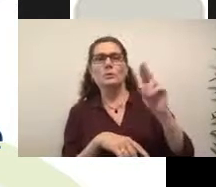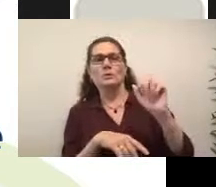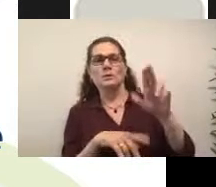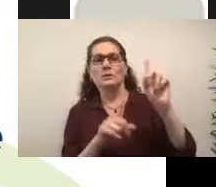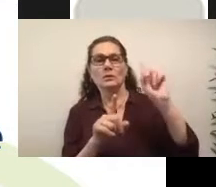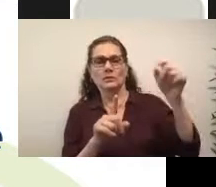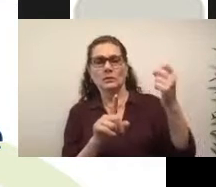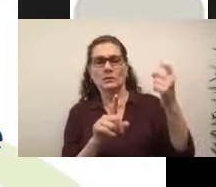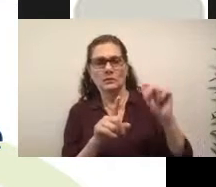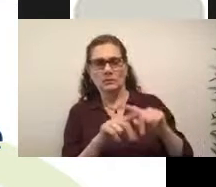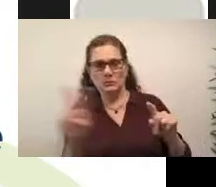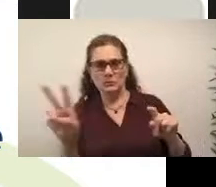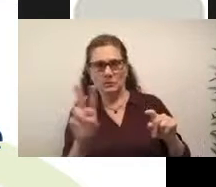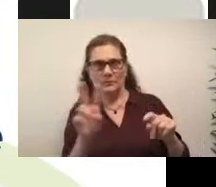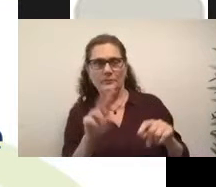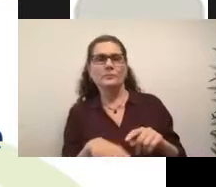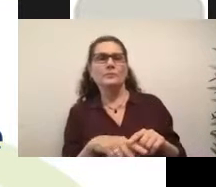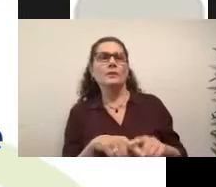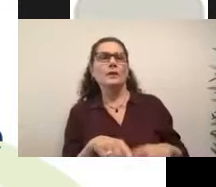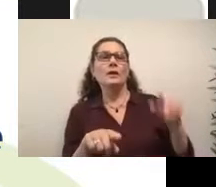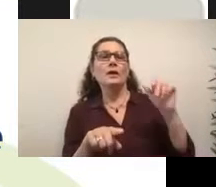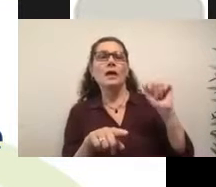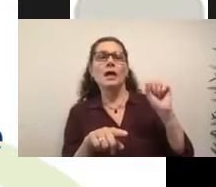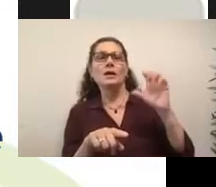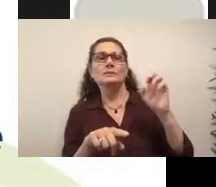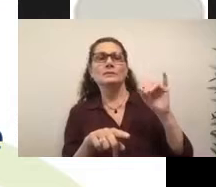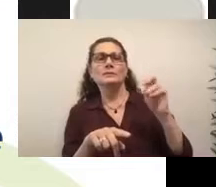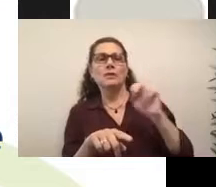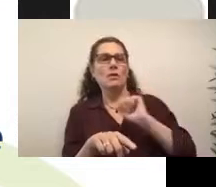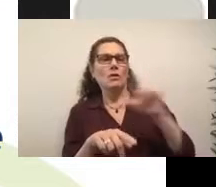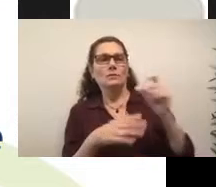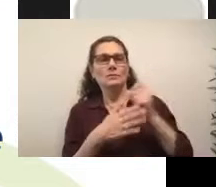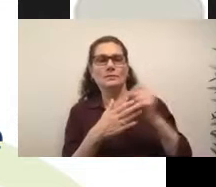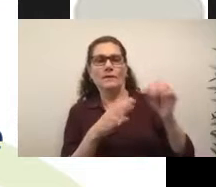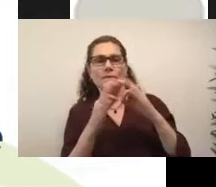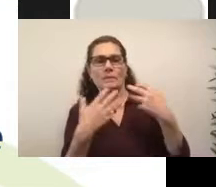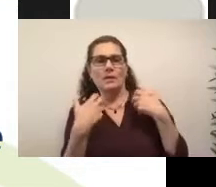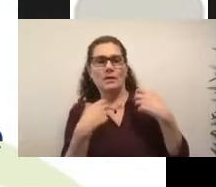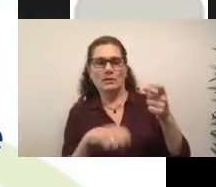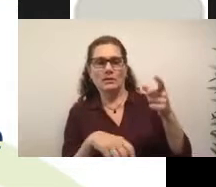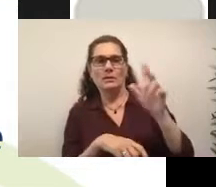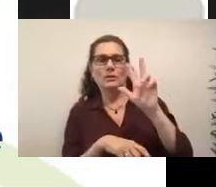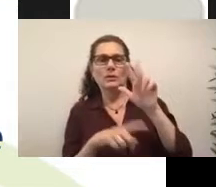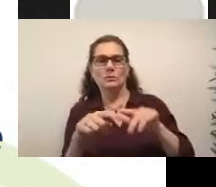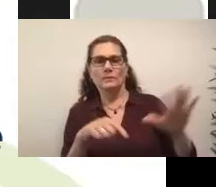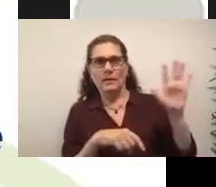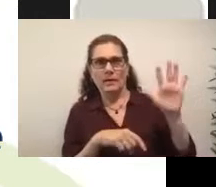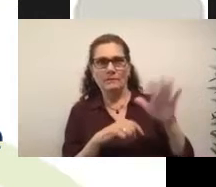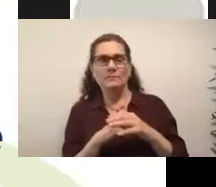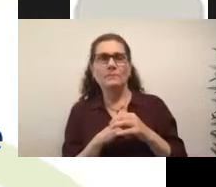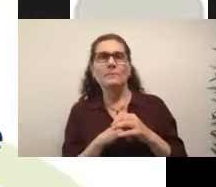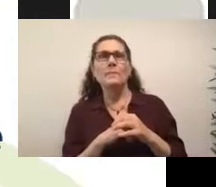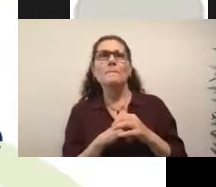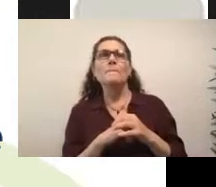p.m. As I mentioned, and as the county executive mentioned, the FDA and CDC recently announced that all adults are